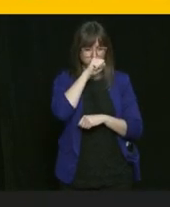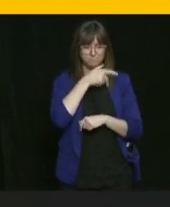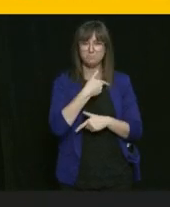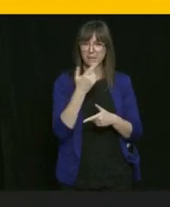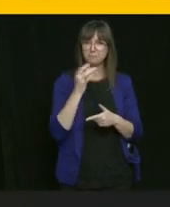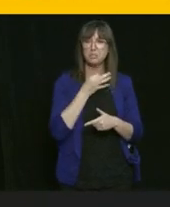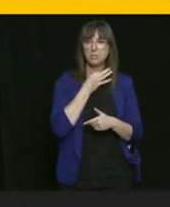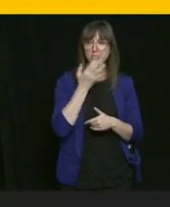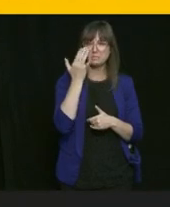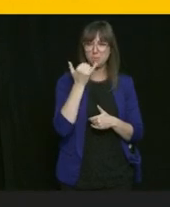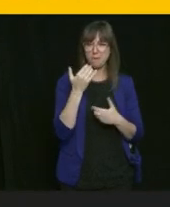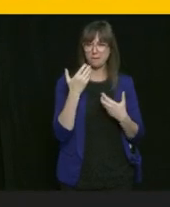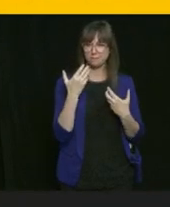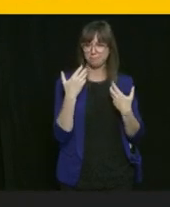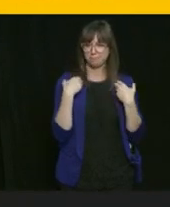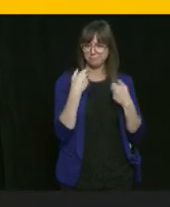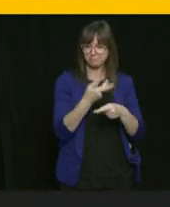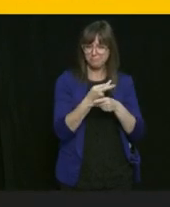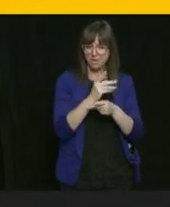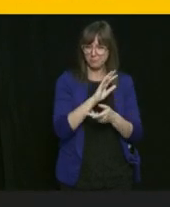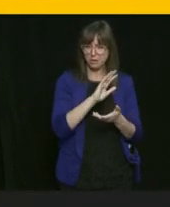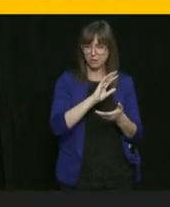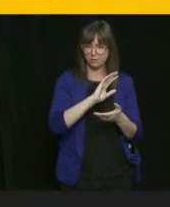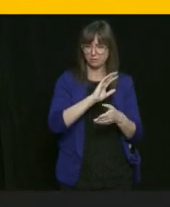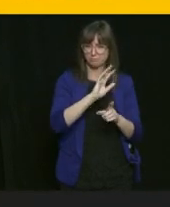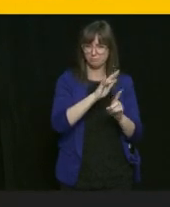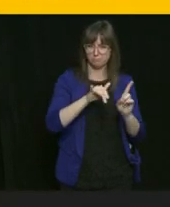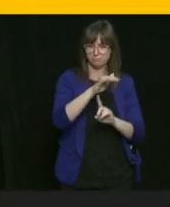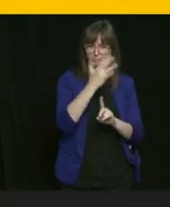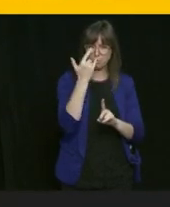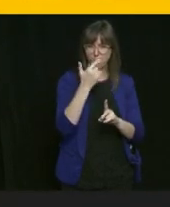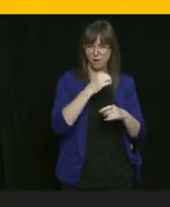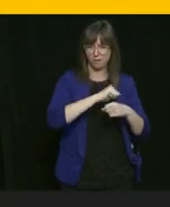outbreaks in healthcare settings. What's going wrong? How come they haven't figured out how to